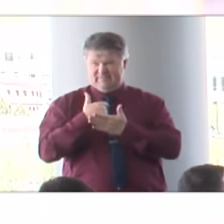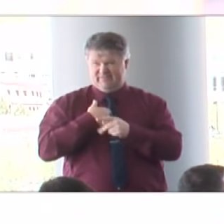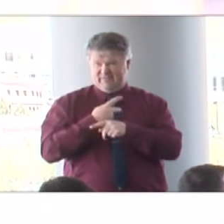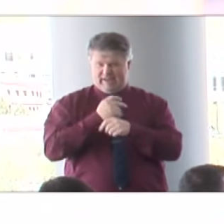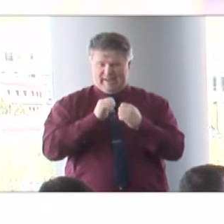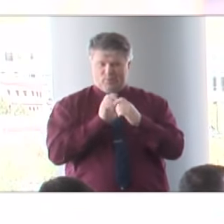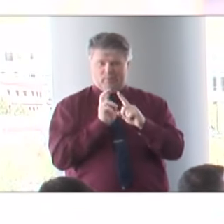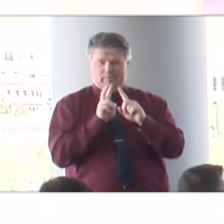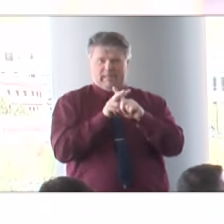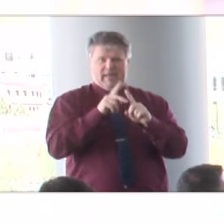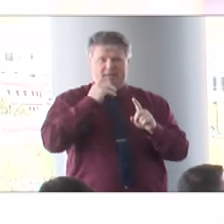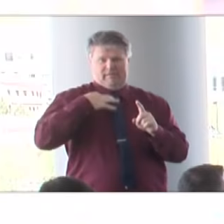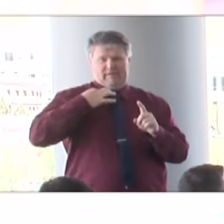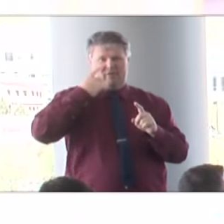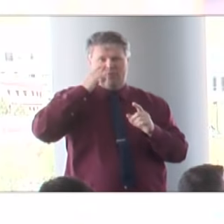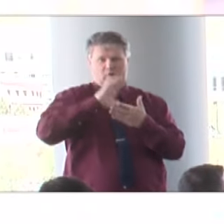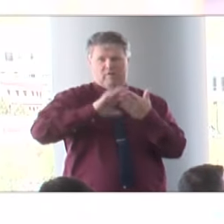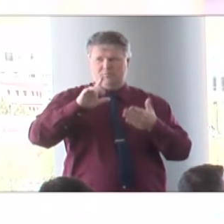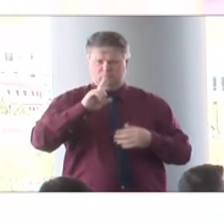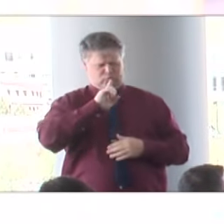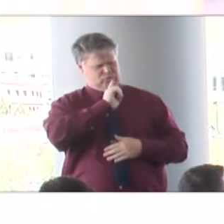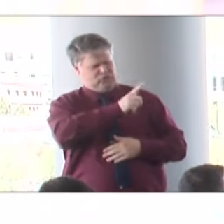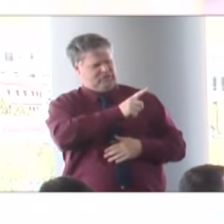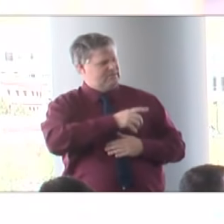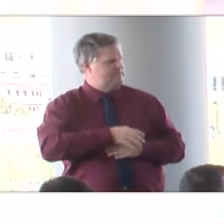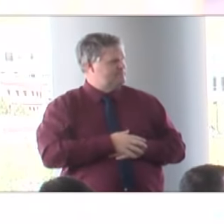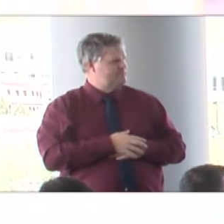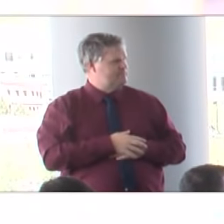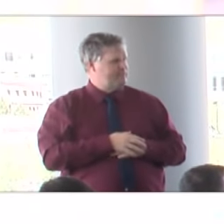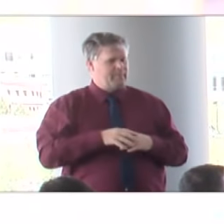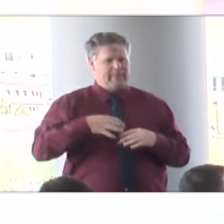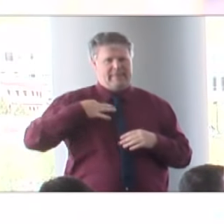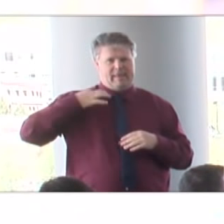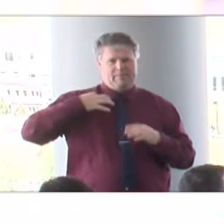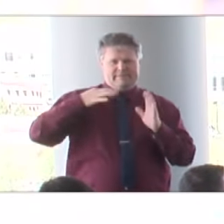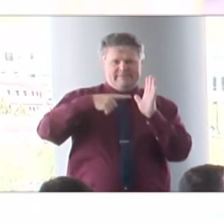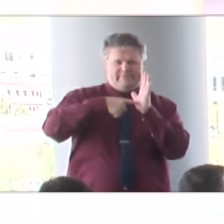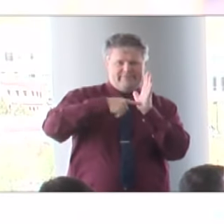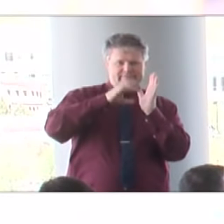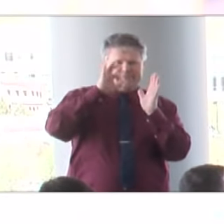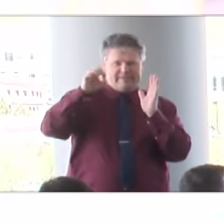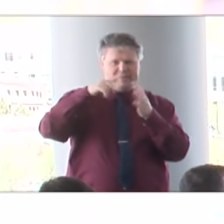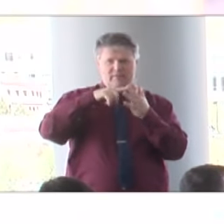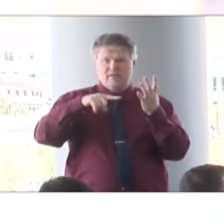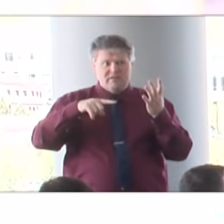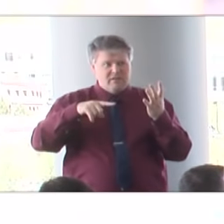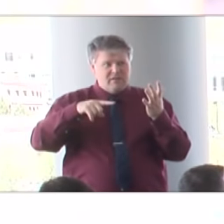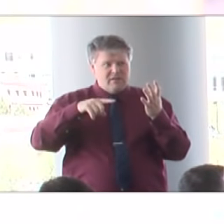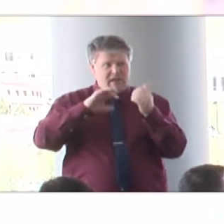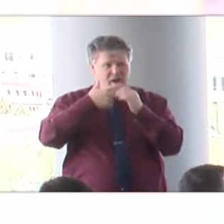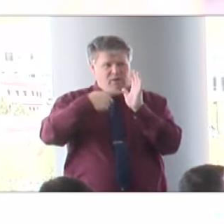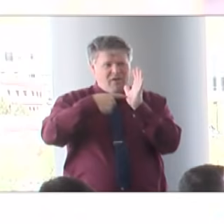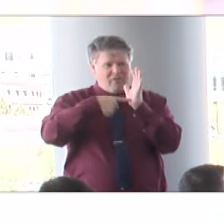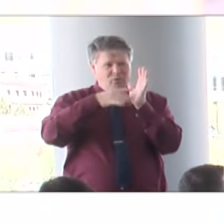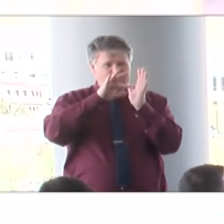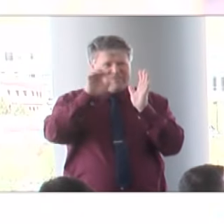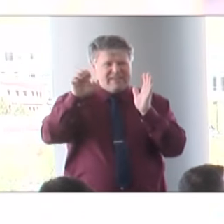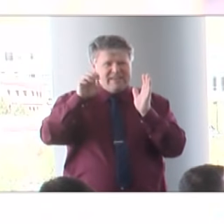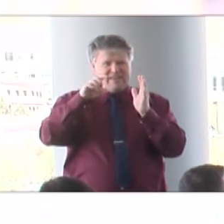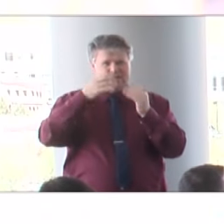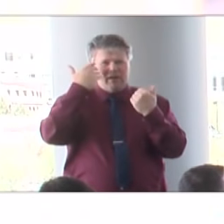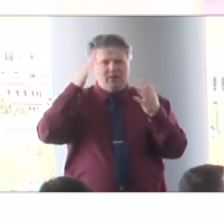figure out how to apply for colleges? And he said, sure. Here's what the application fees are. And I said, oh, gosh, I don't know how I'm going to afford all that.